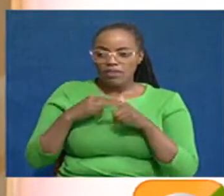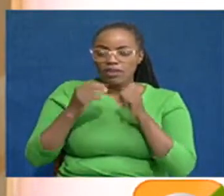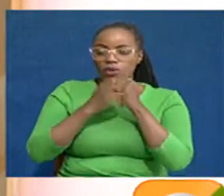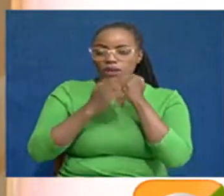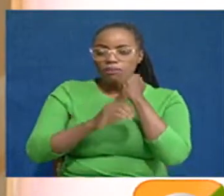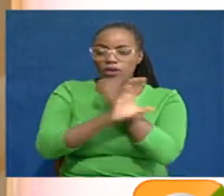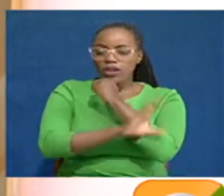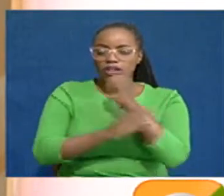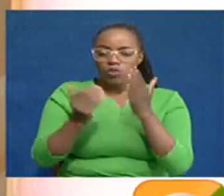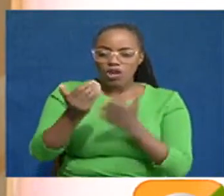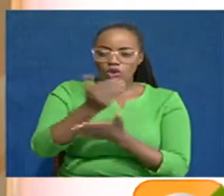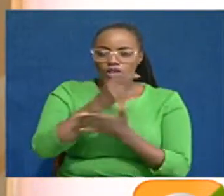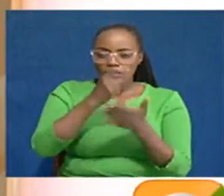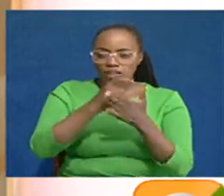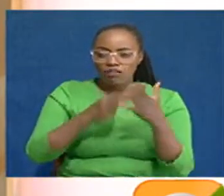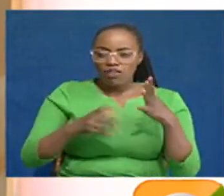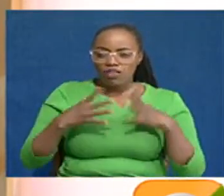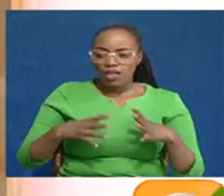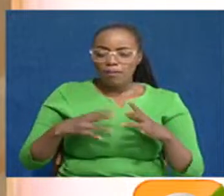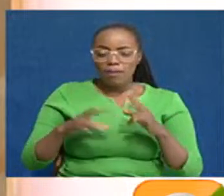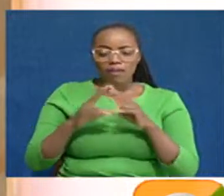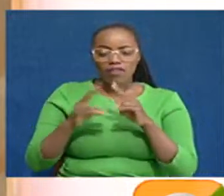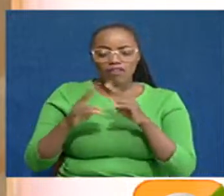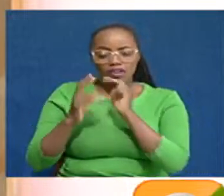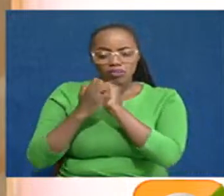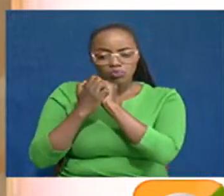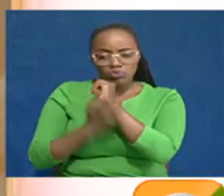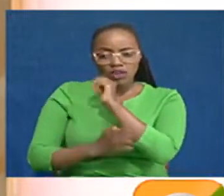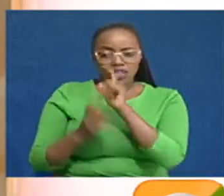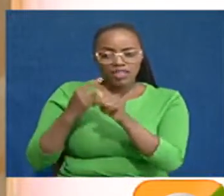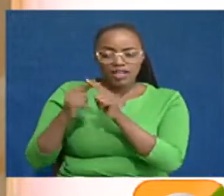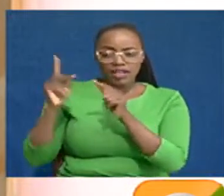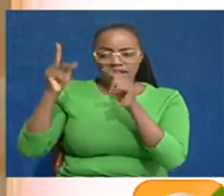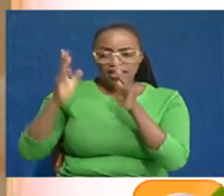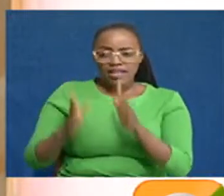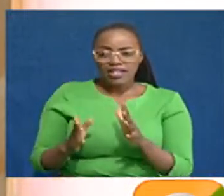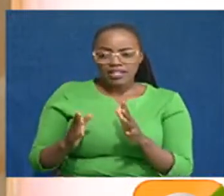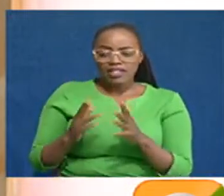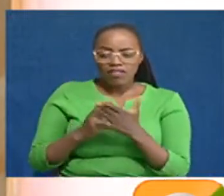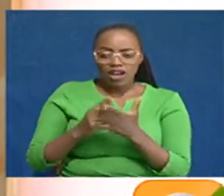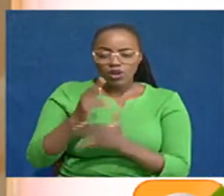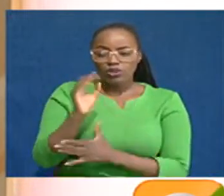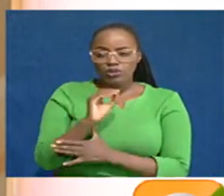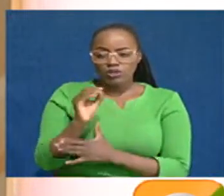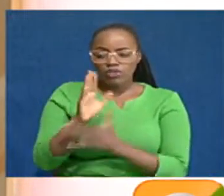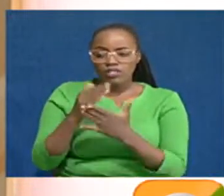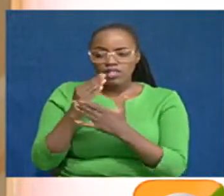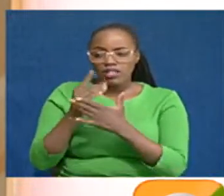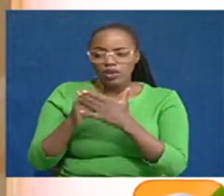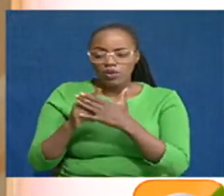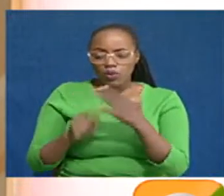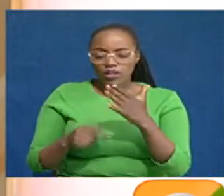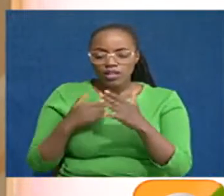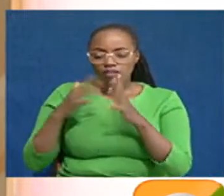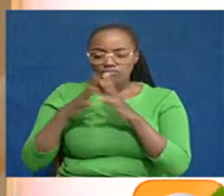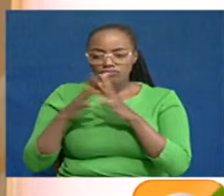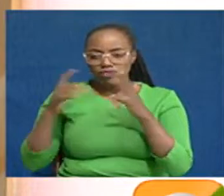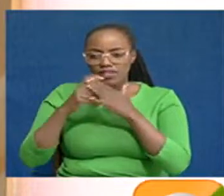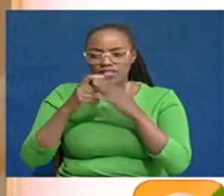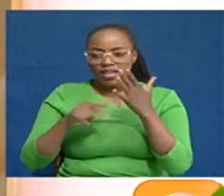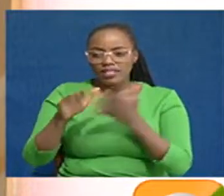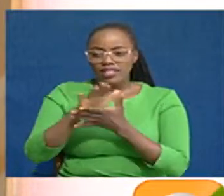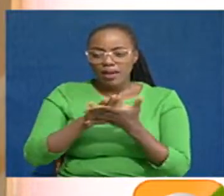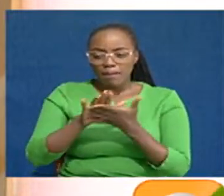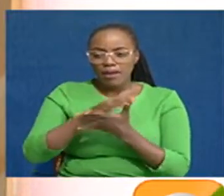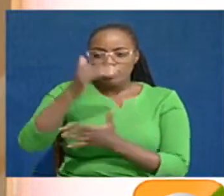you're collecting taxes from people who are mostly poor, then maybe Kenyans are not as dishonest as we are suggesting. Because this thing of expanding the tax bill